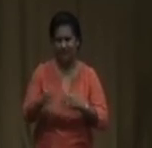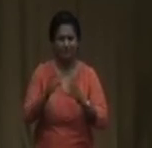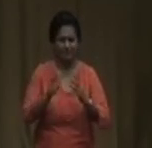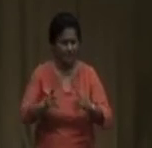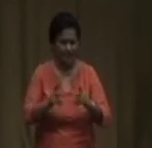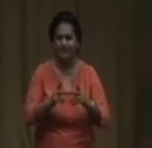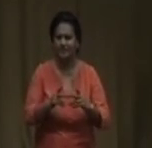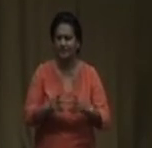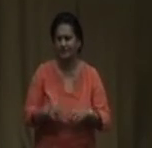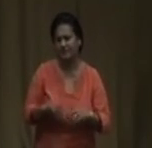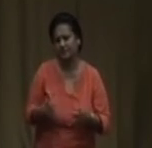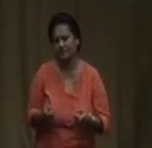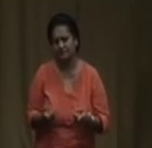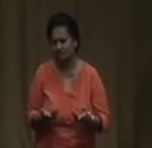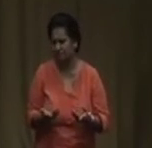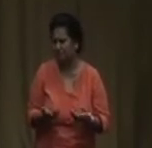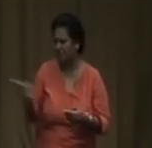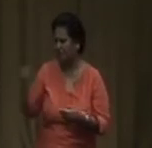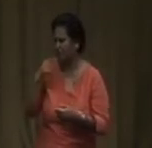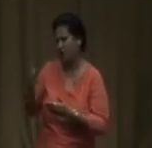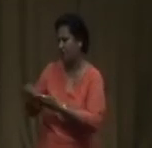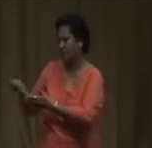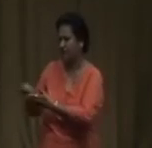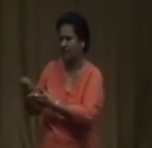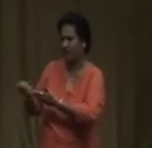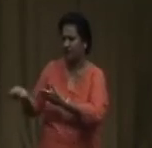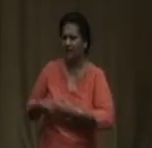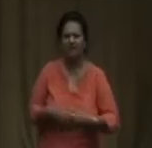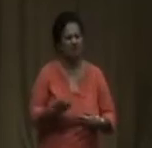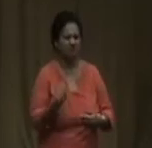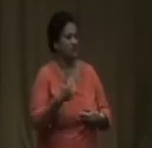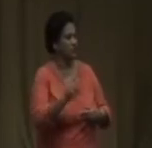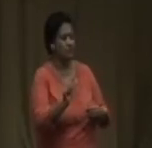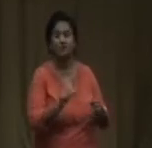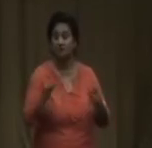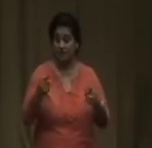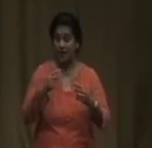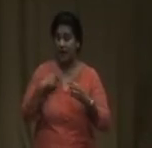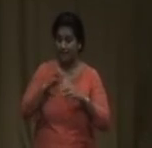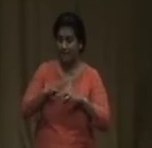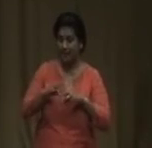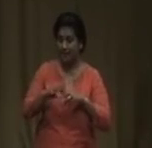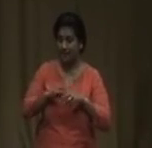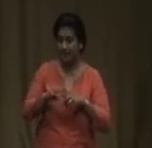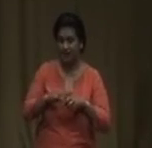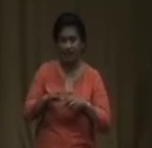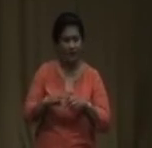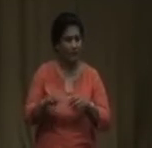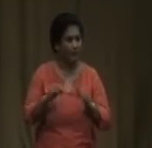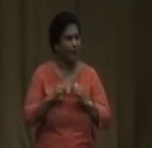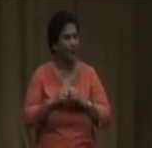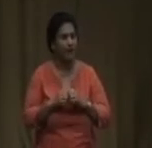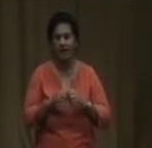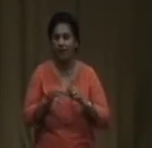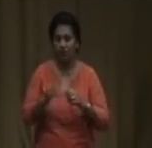copyright vests with the photographer. Needless to say, I sent out a message on the OerU